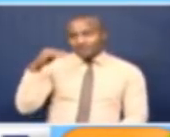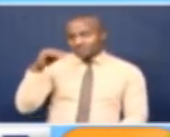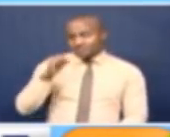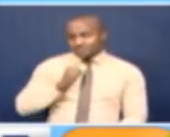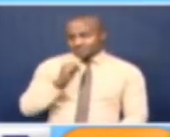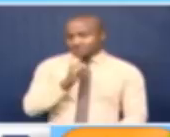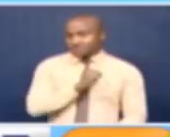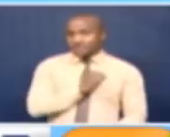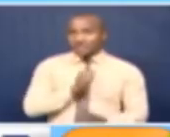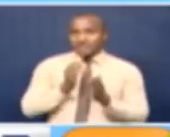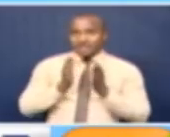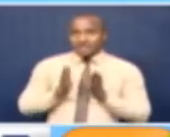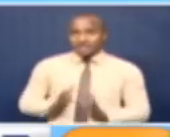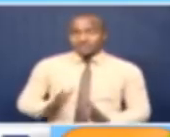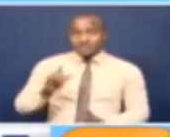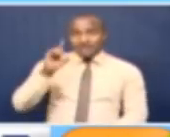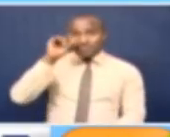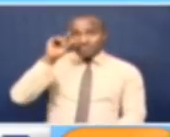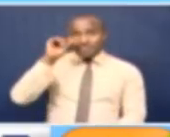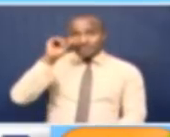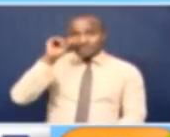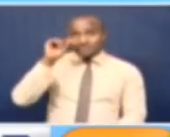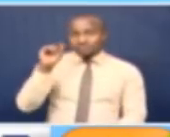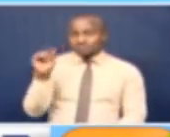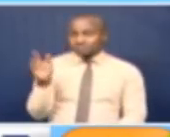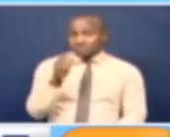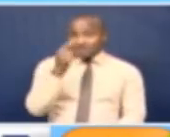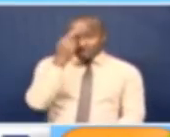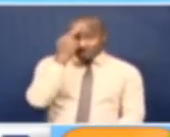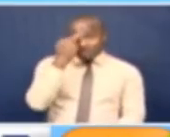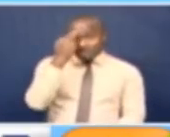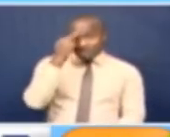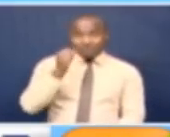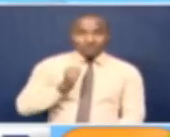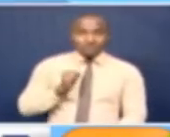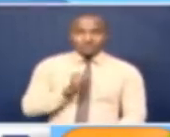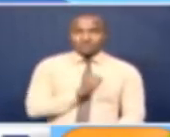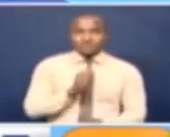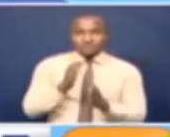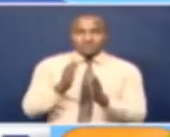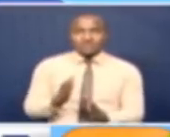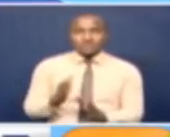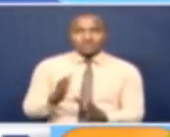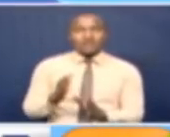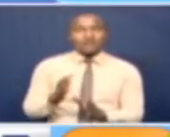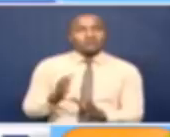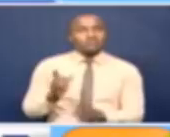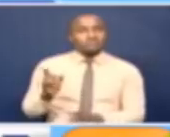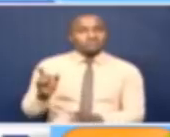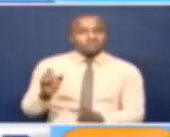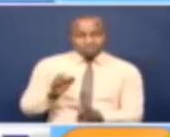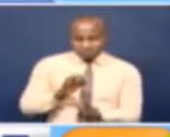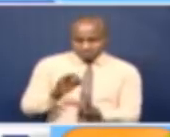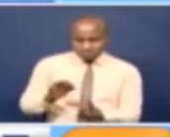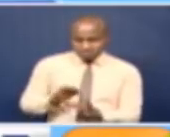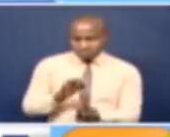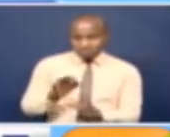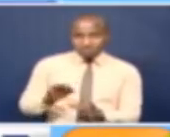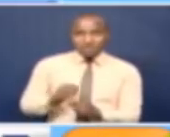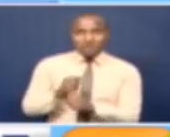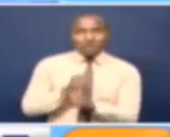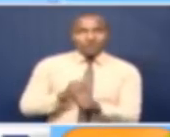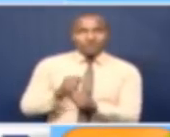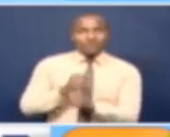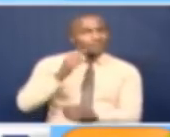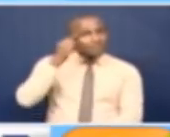Omar Hassan and Narok Senator, who, by the way, is drinking his coffee black. He's